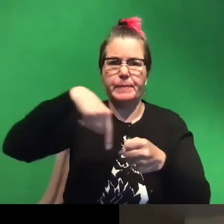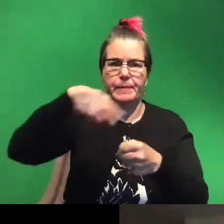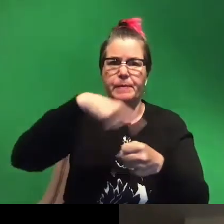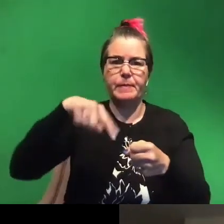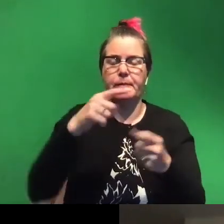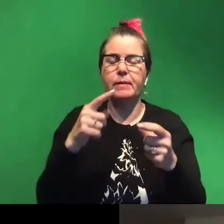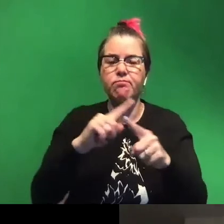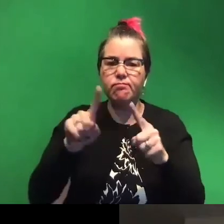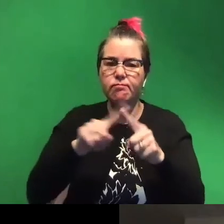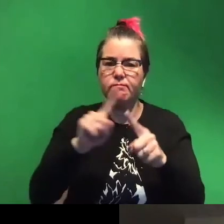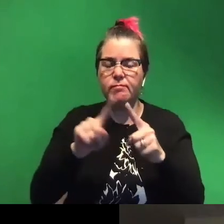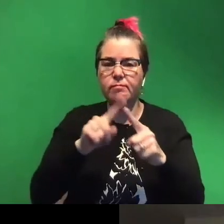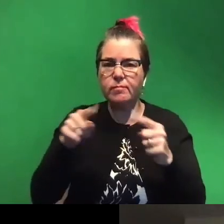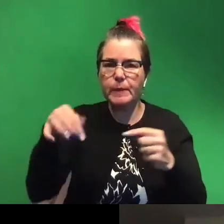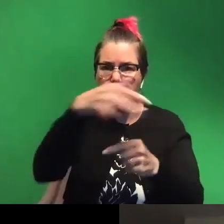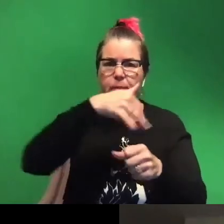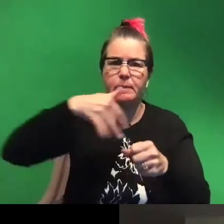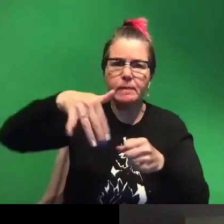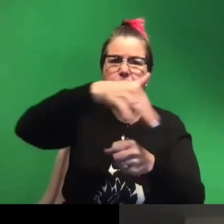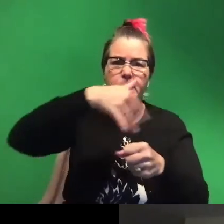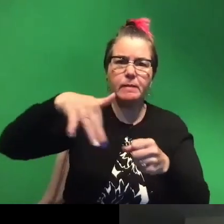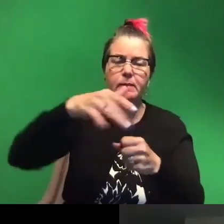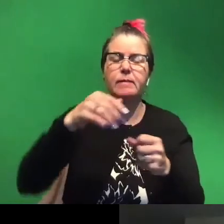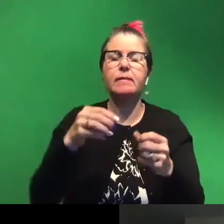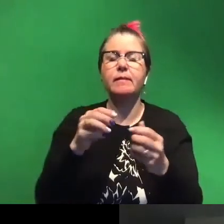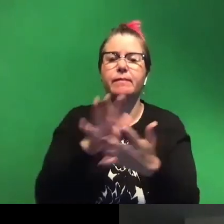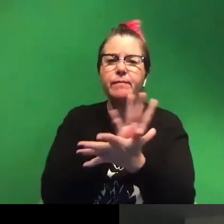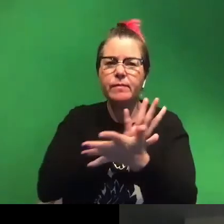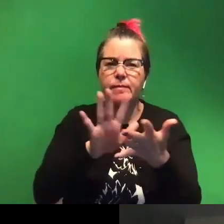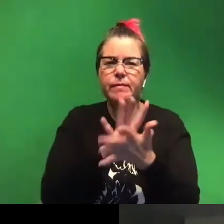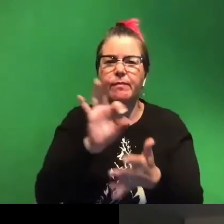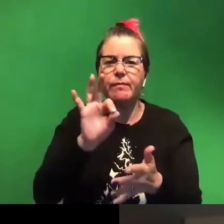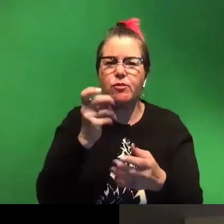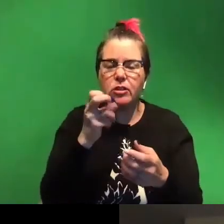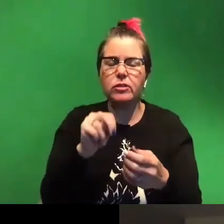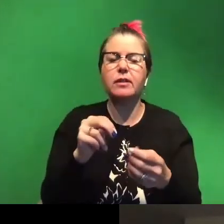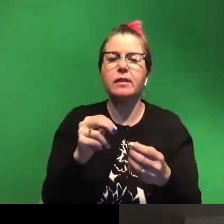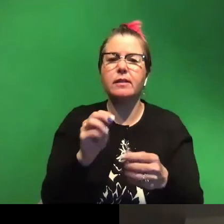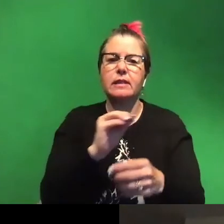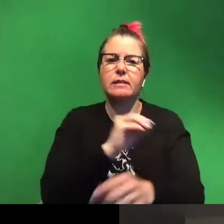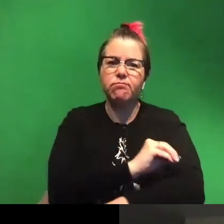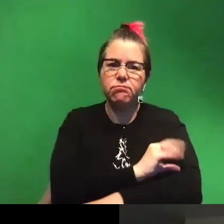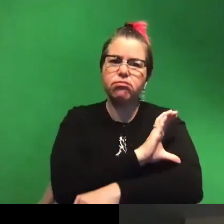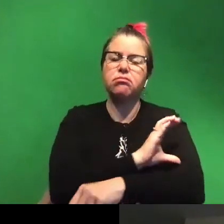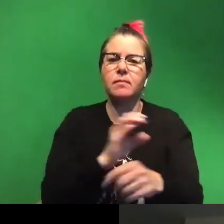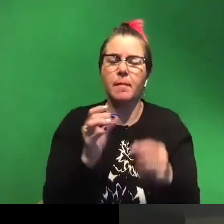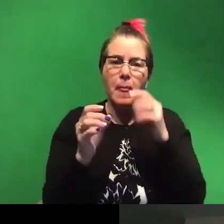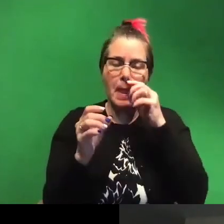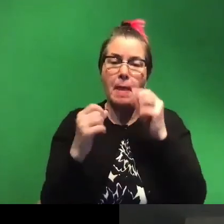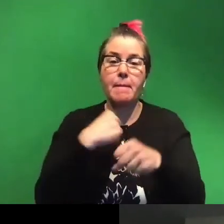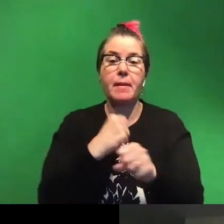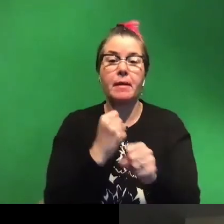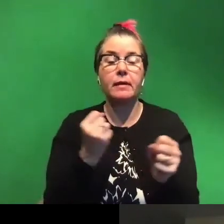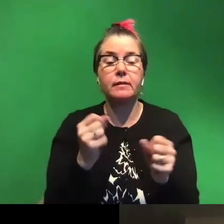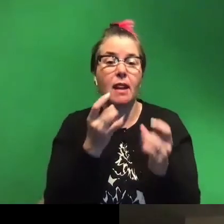multiple particles doing the same, there's a lot of friction and everything is very energetic, and that produces